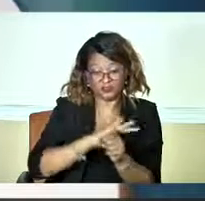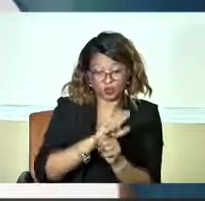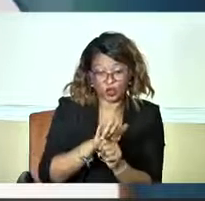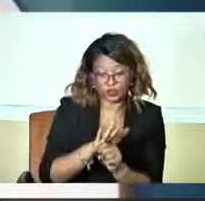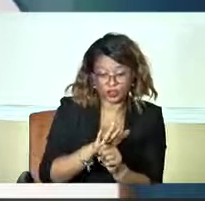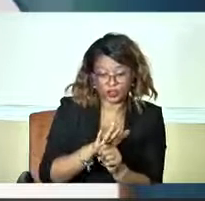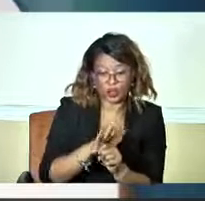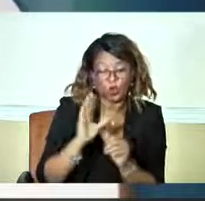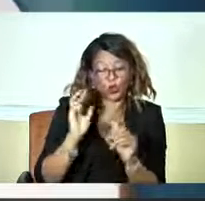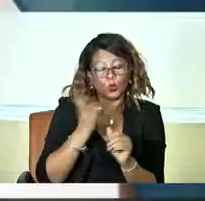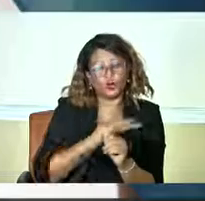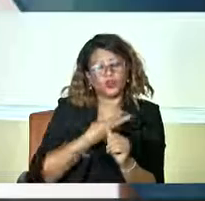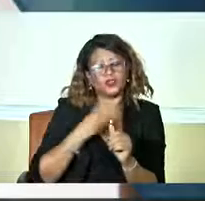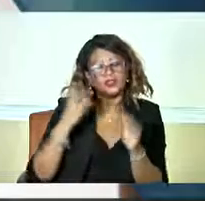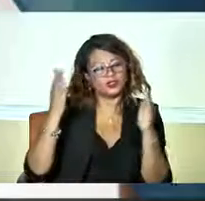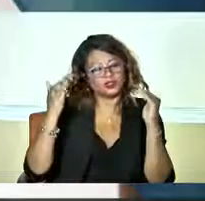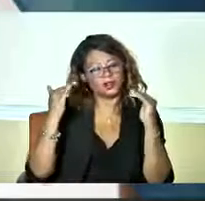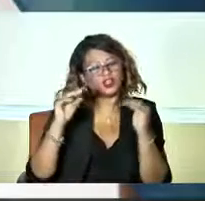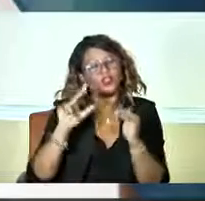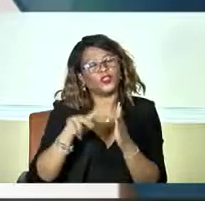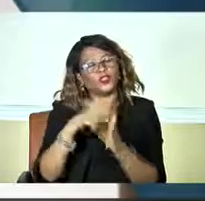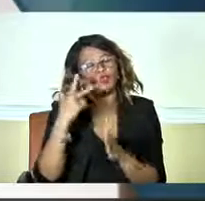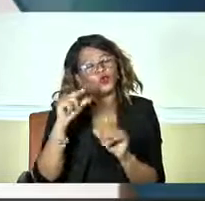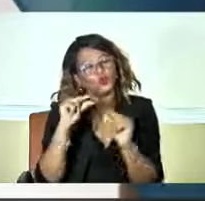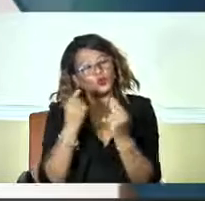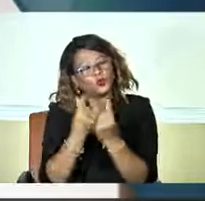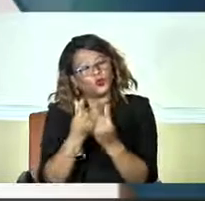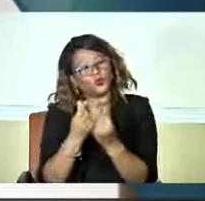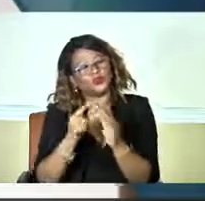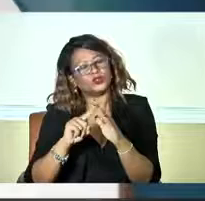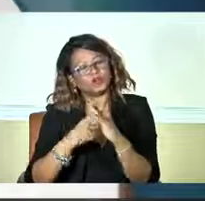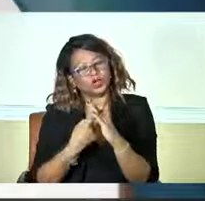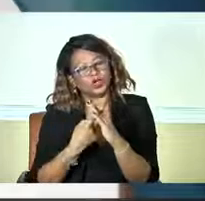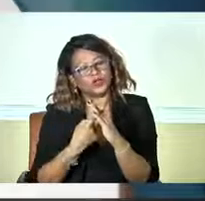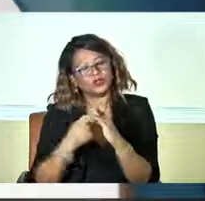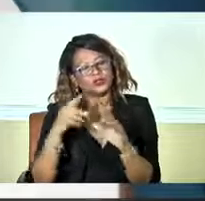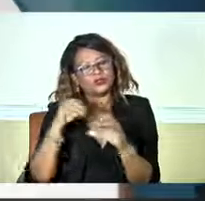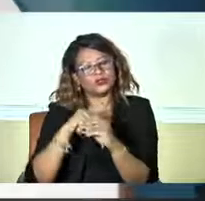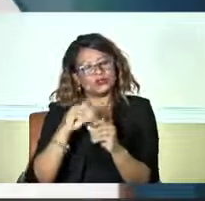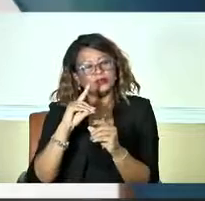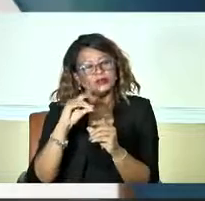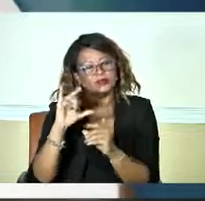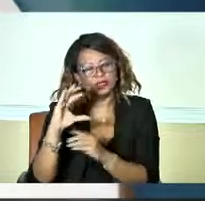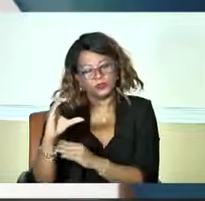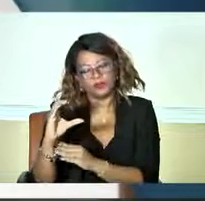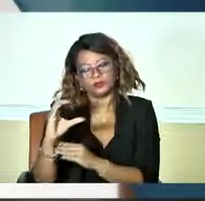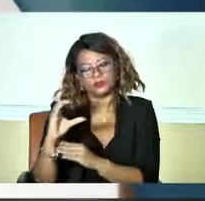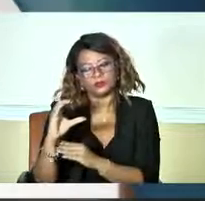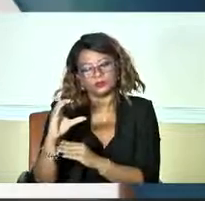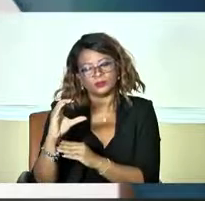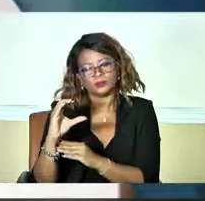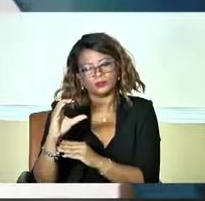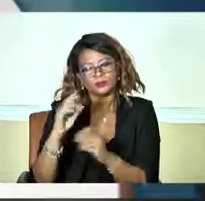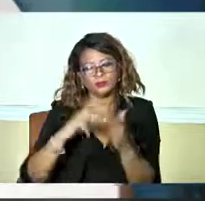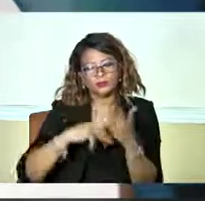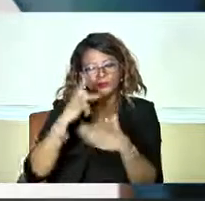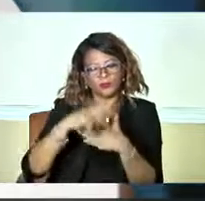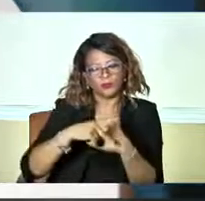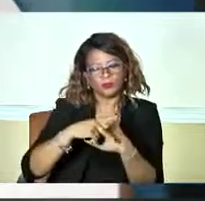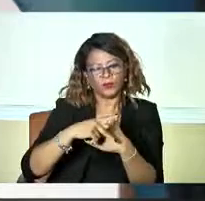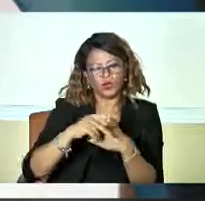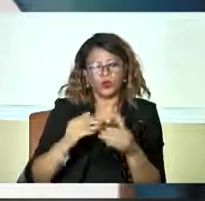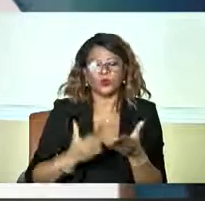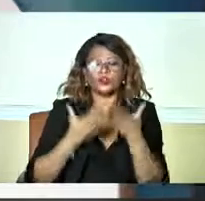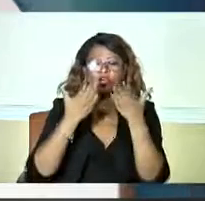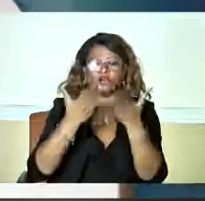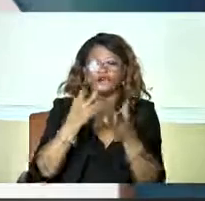now expect that the third cohort will start in December. The program was